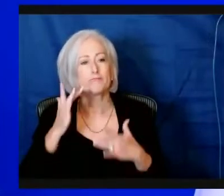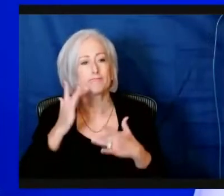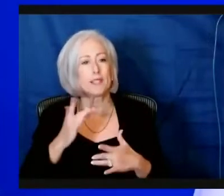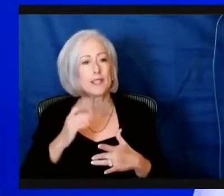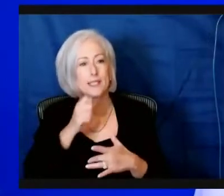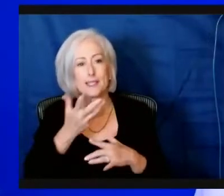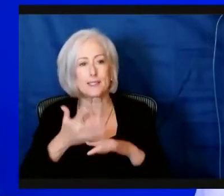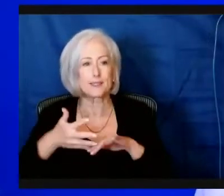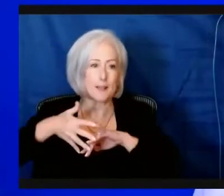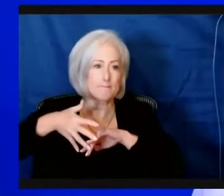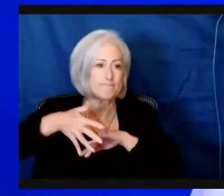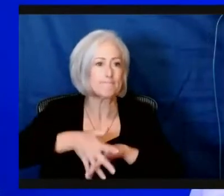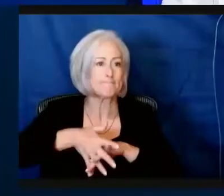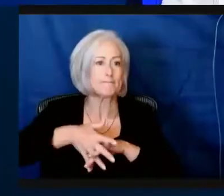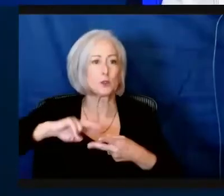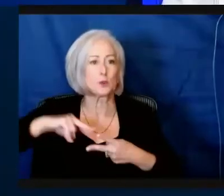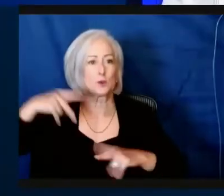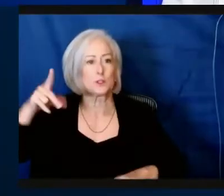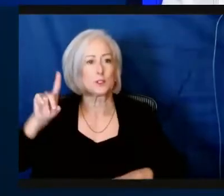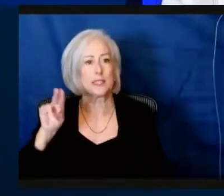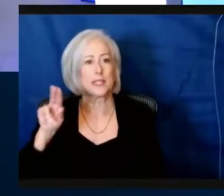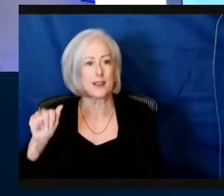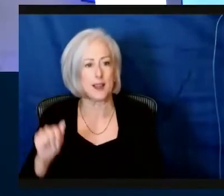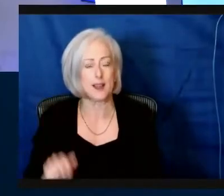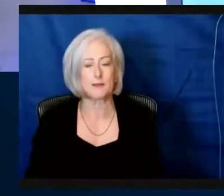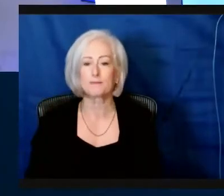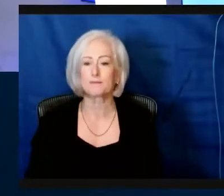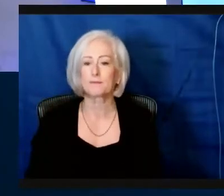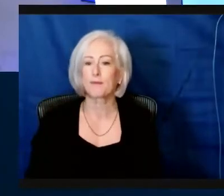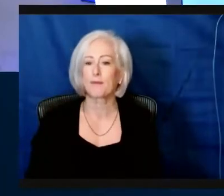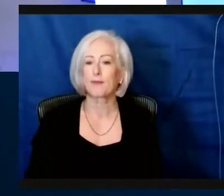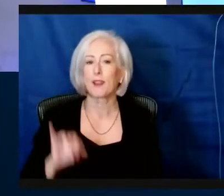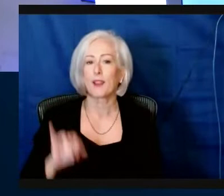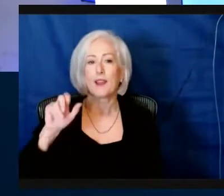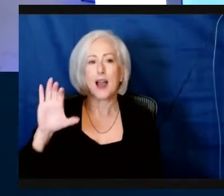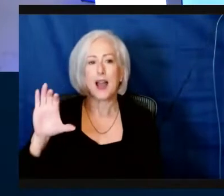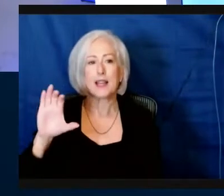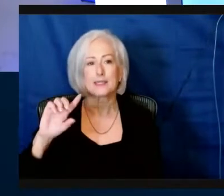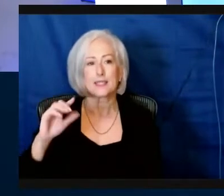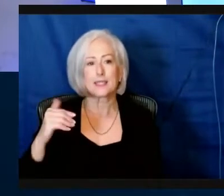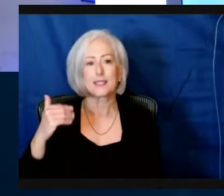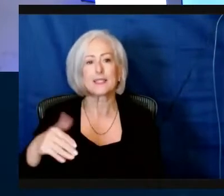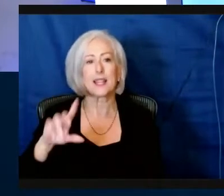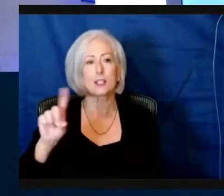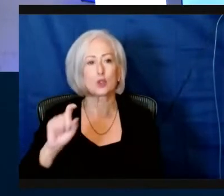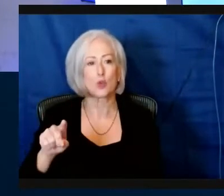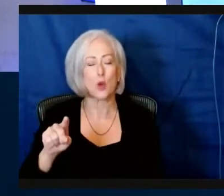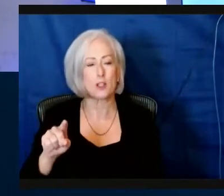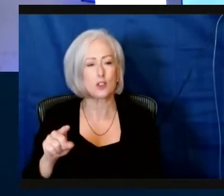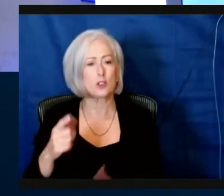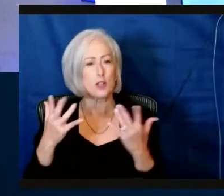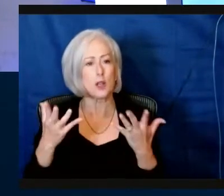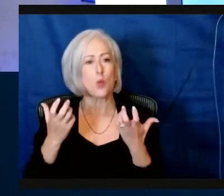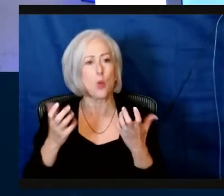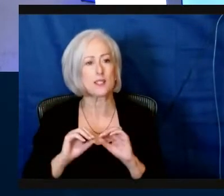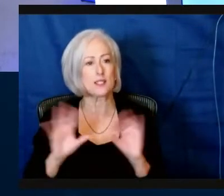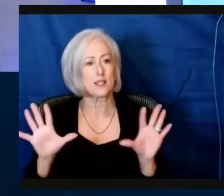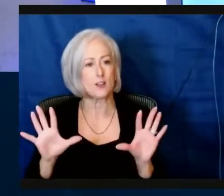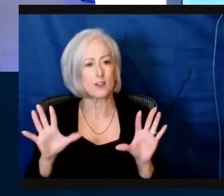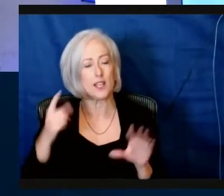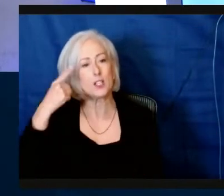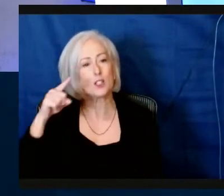into the DNA. So, Alexis. Isaac has another question. I think Isaac is looking for some clarification. He